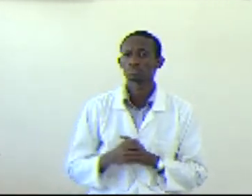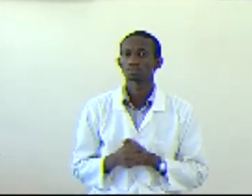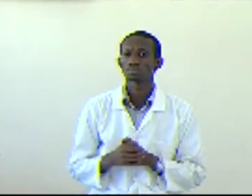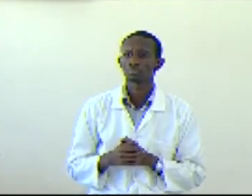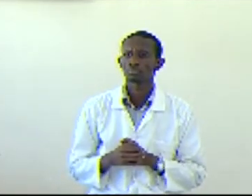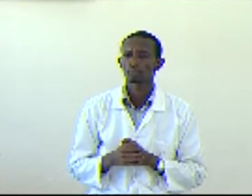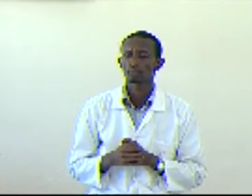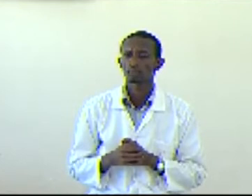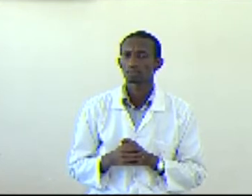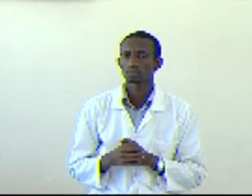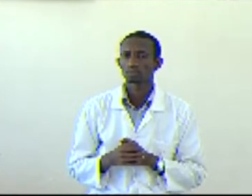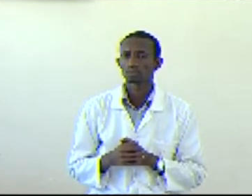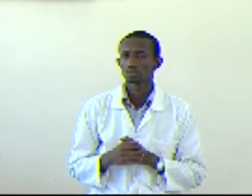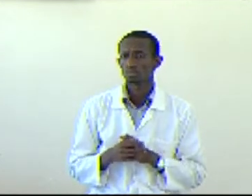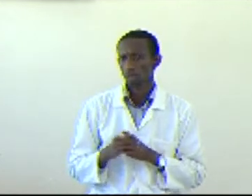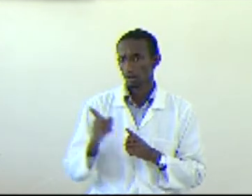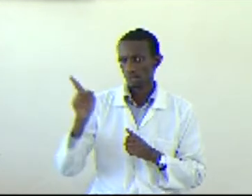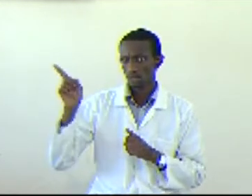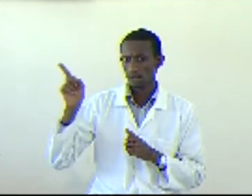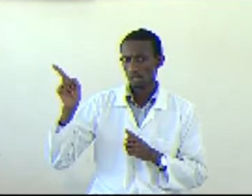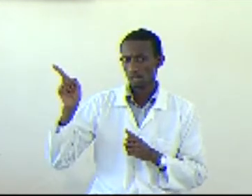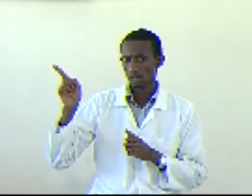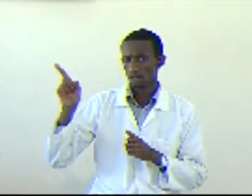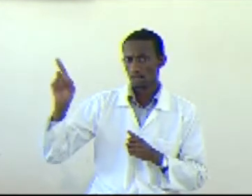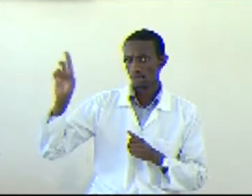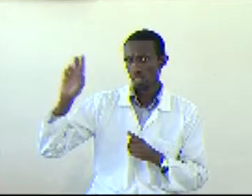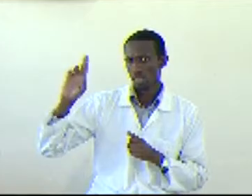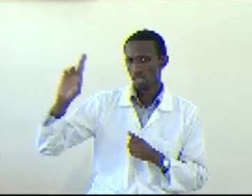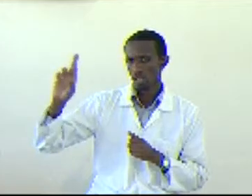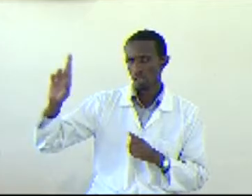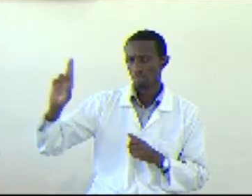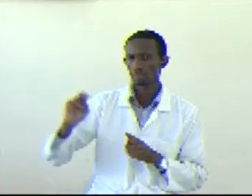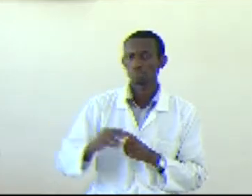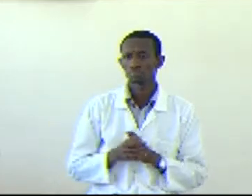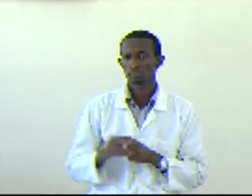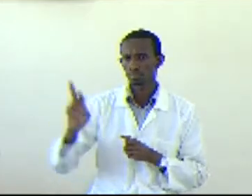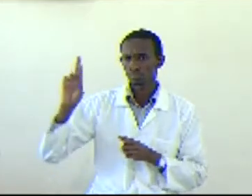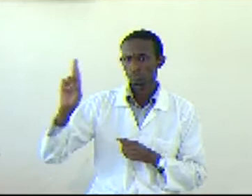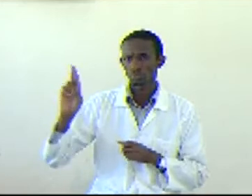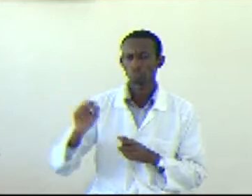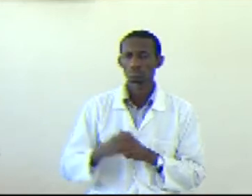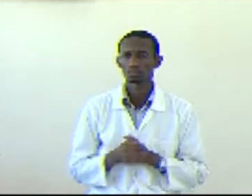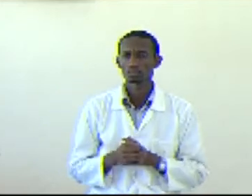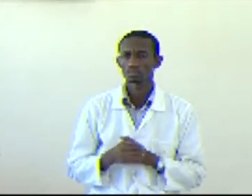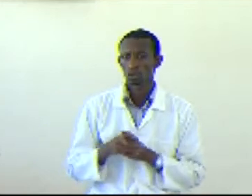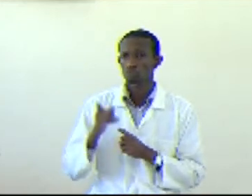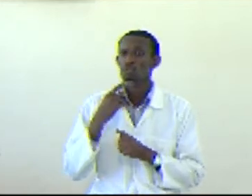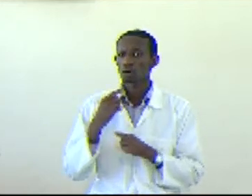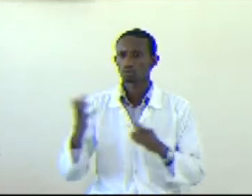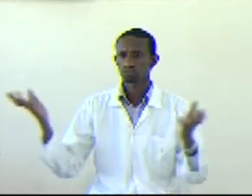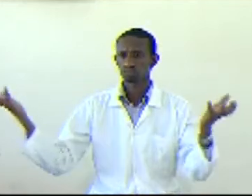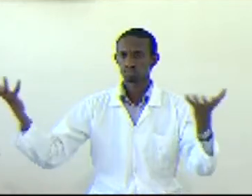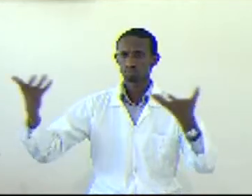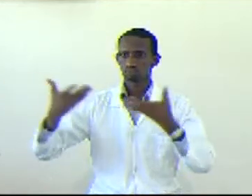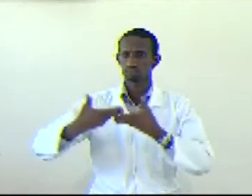0. But now here there is L. Here it is L. So we are trying now to match with our diagram,